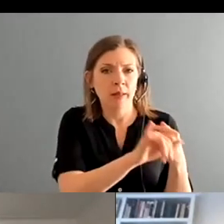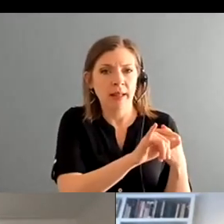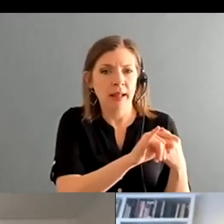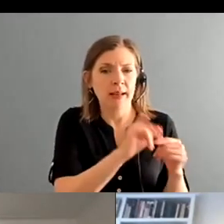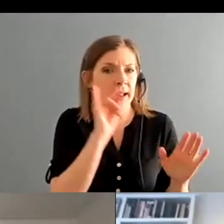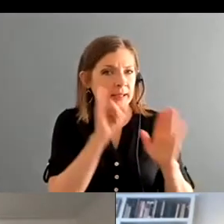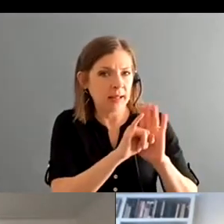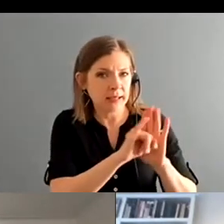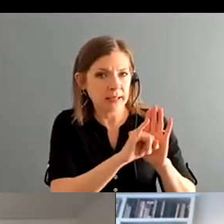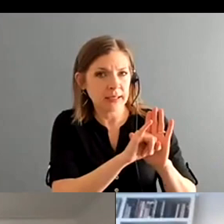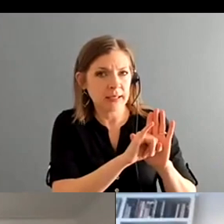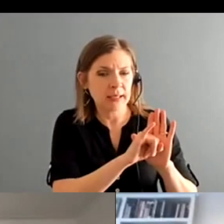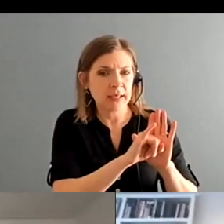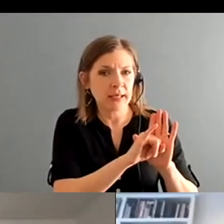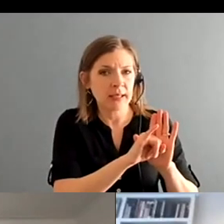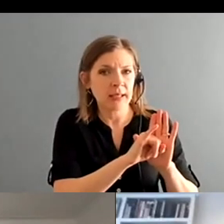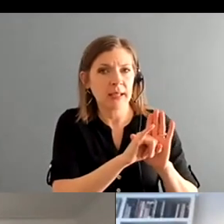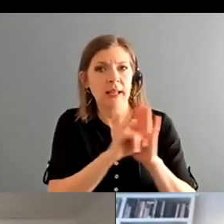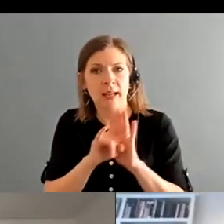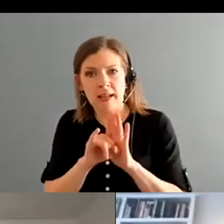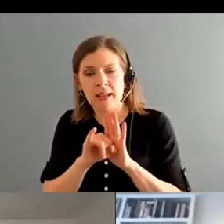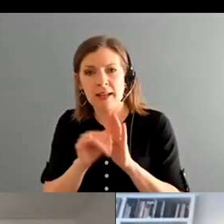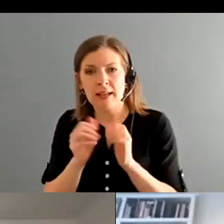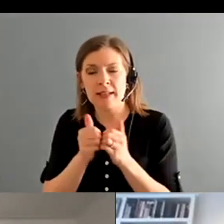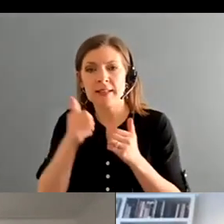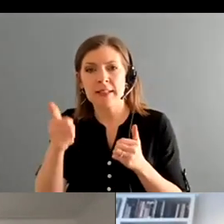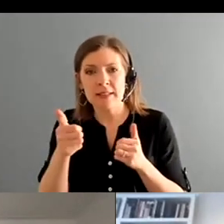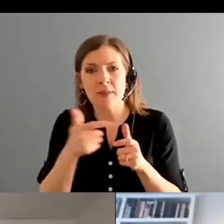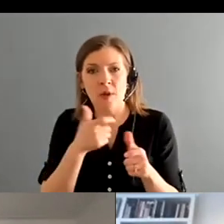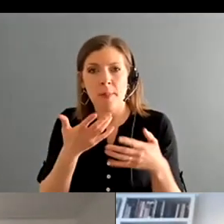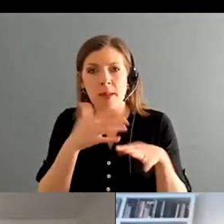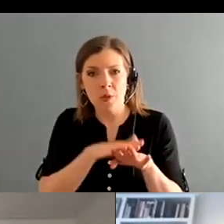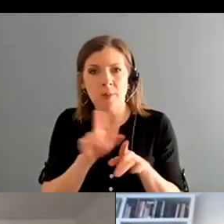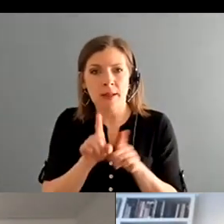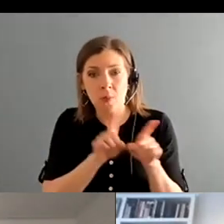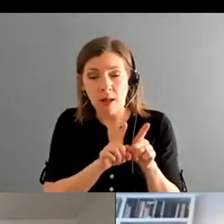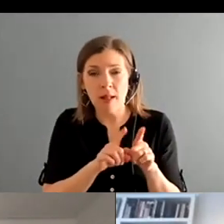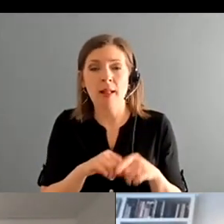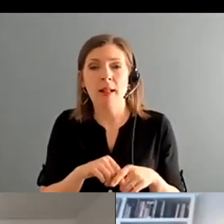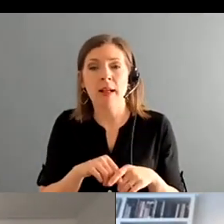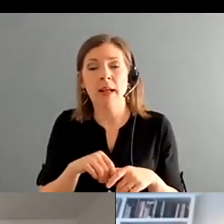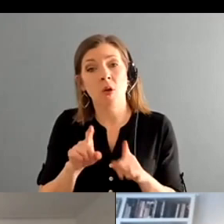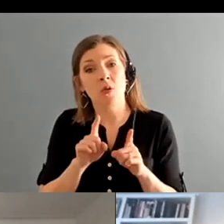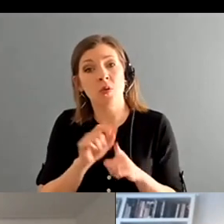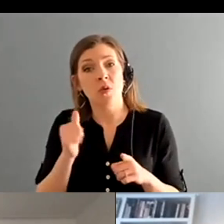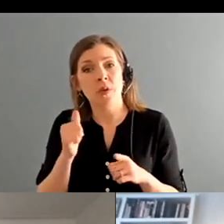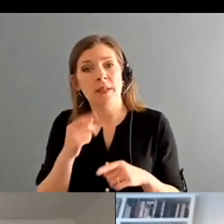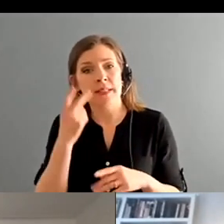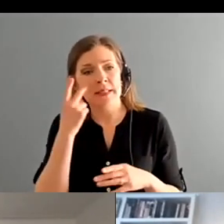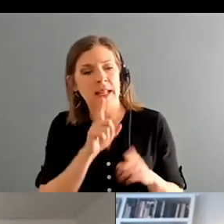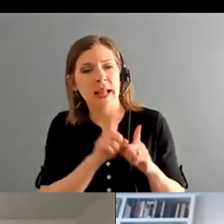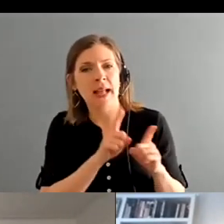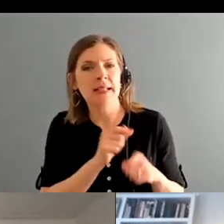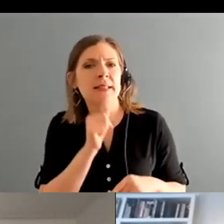identity and marked in terms of distance from the mainstream, but at other times being seen as